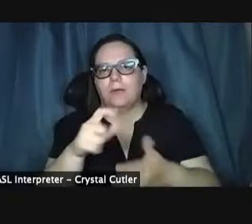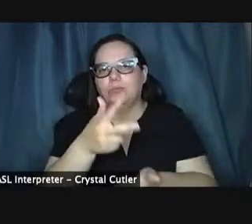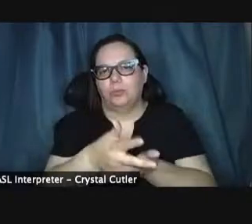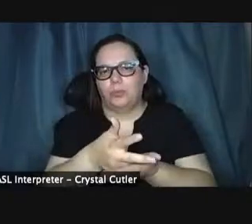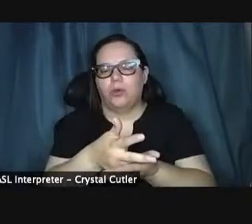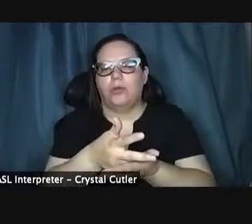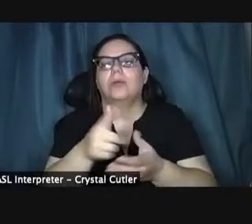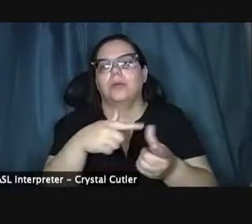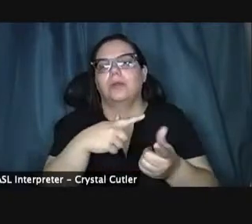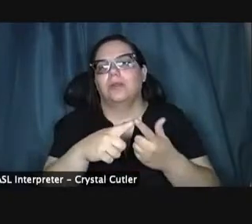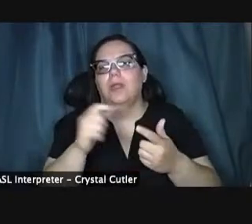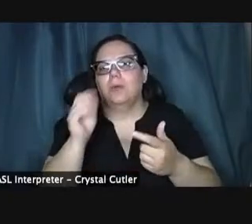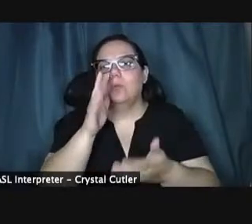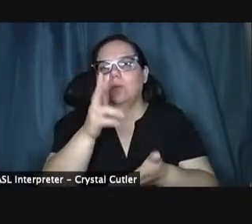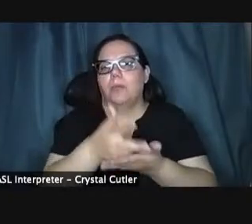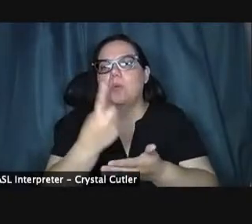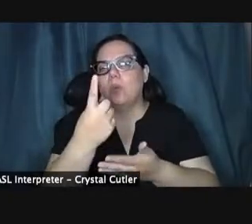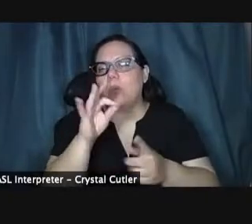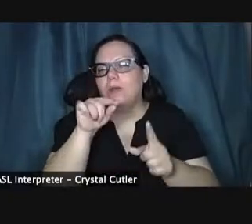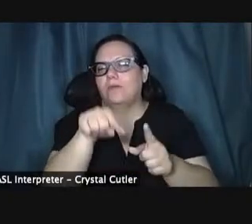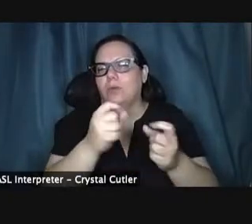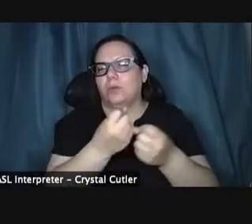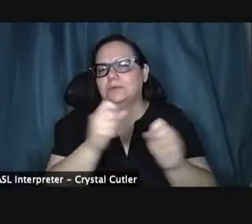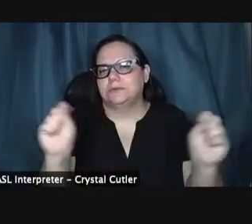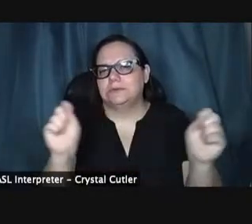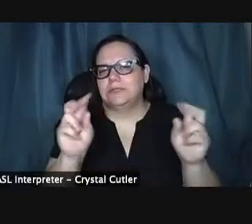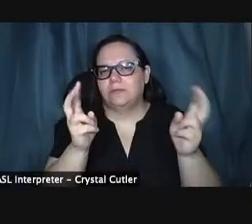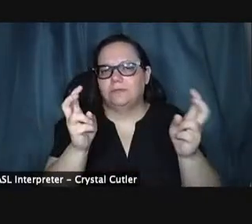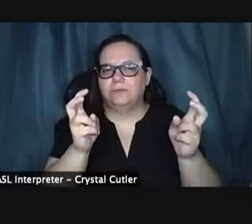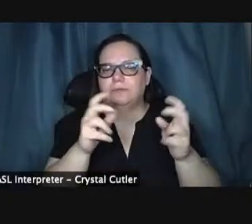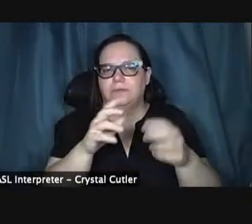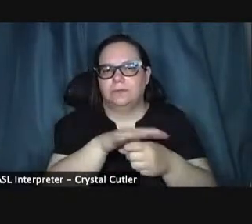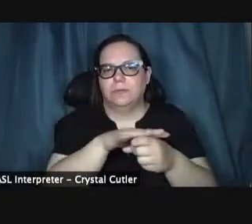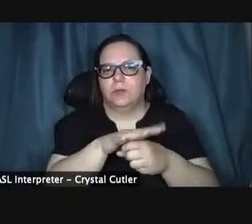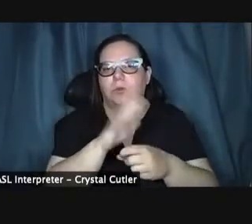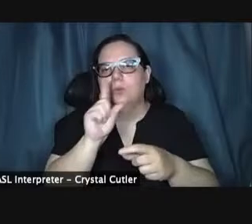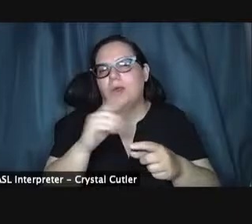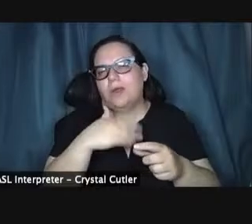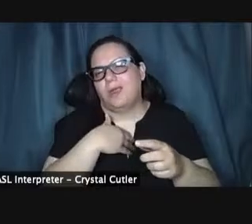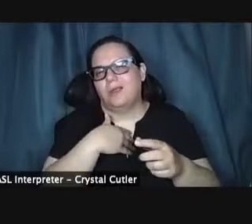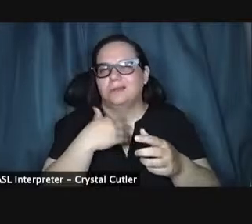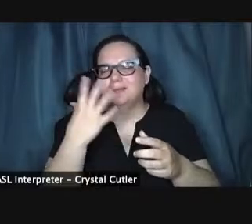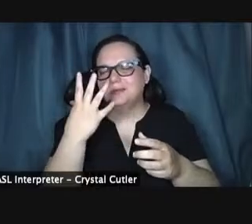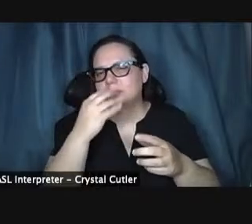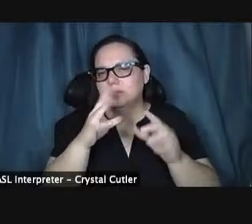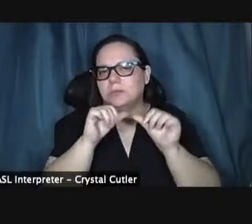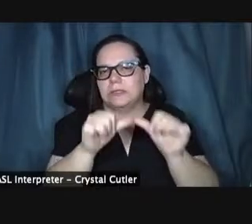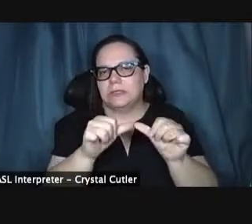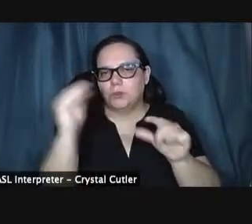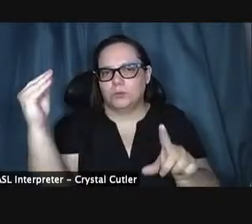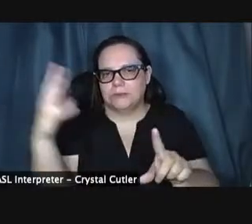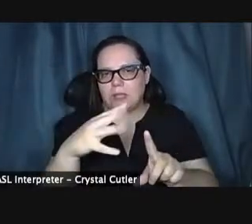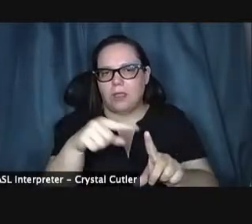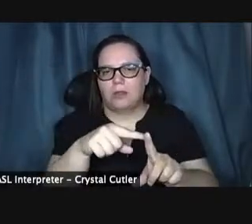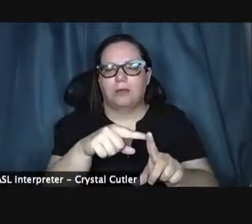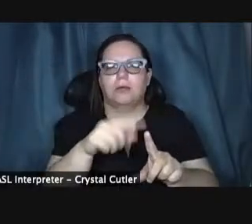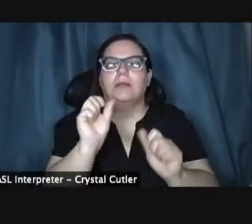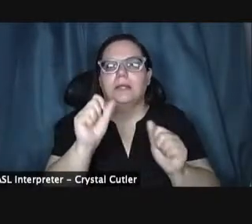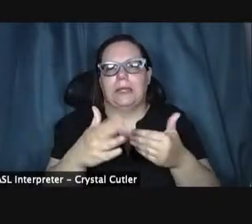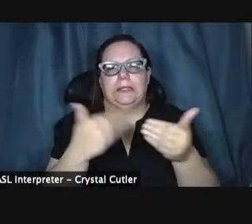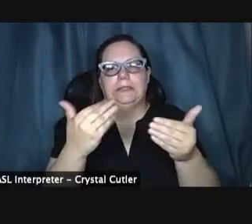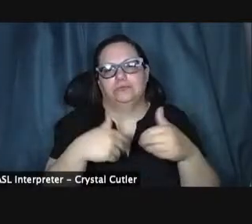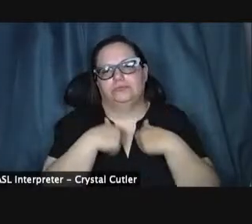it has continuous sun, except for 70 or so hours, and it can easily survive on battery